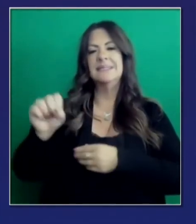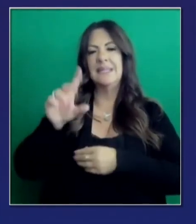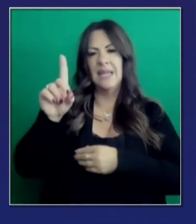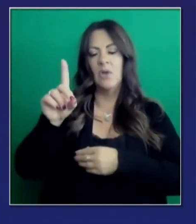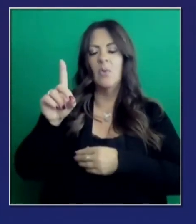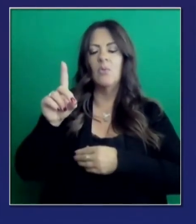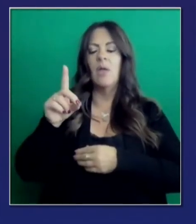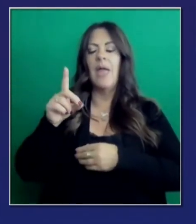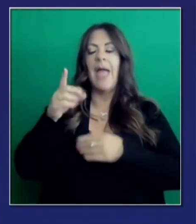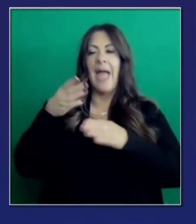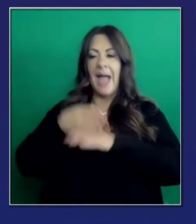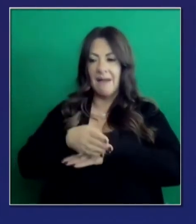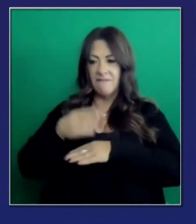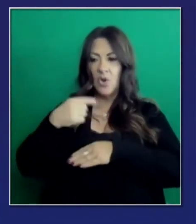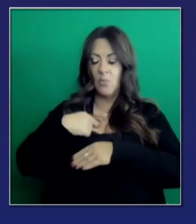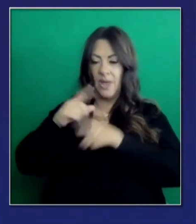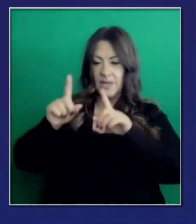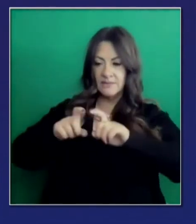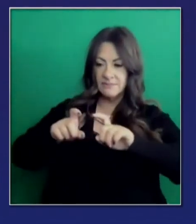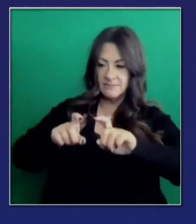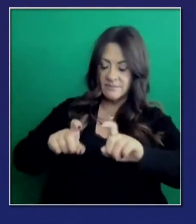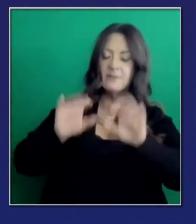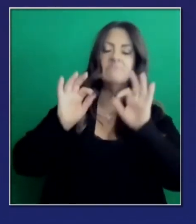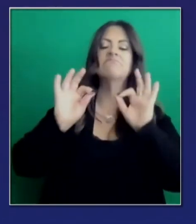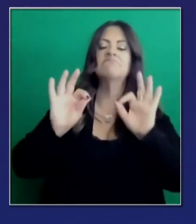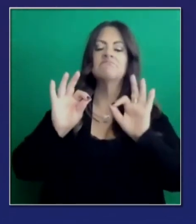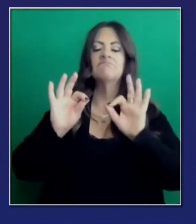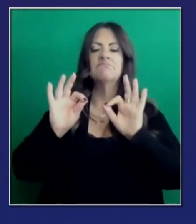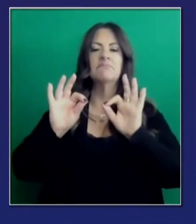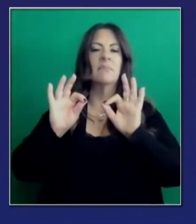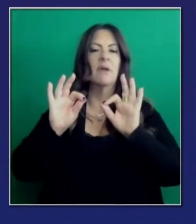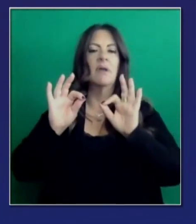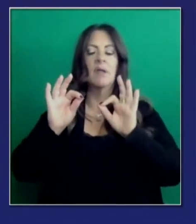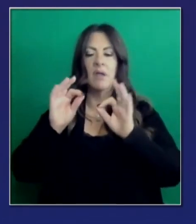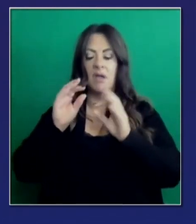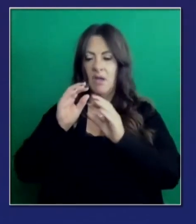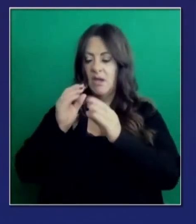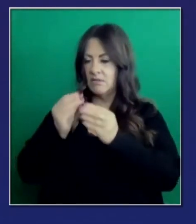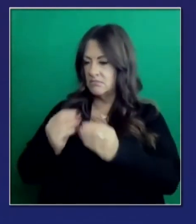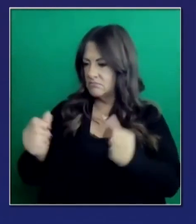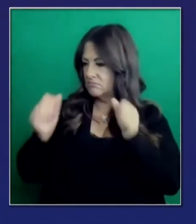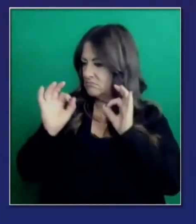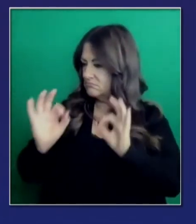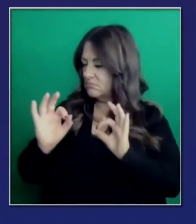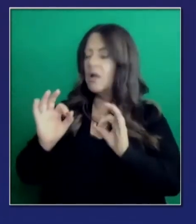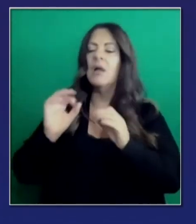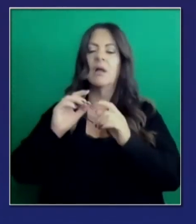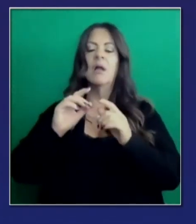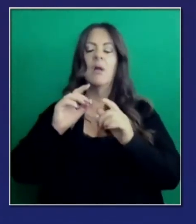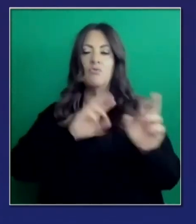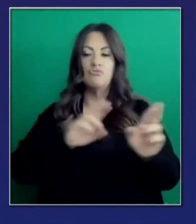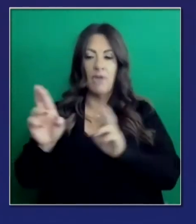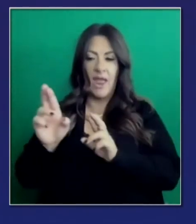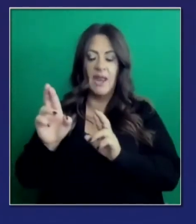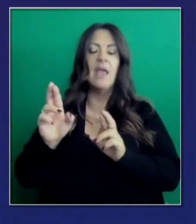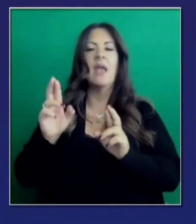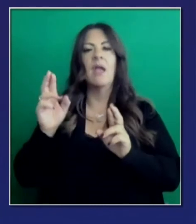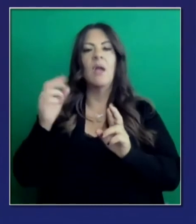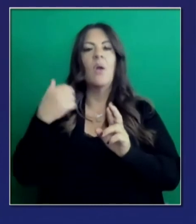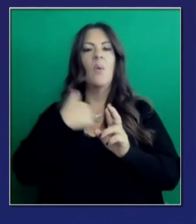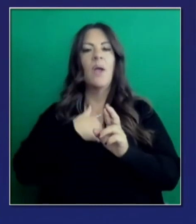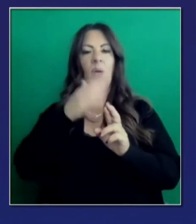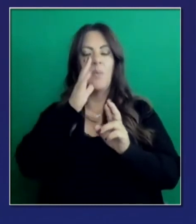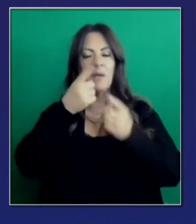these bells and whistles, the end-to-end issues, and we make sure that we're really ready, 40 million people,